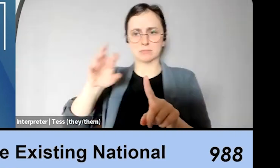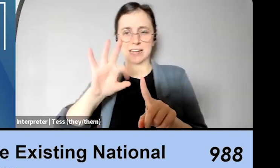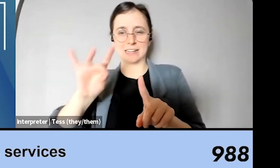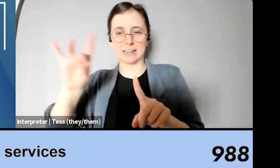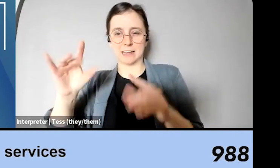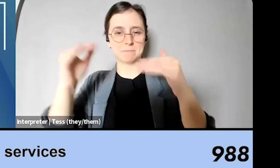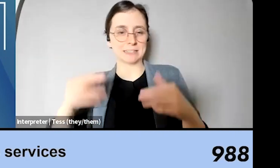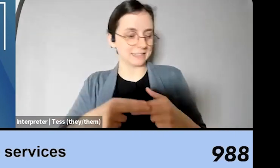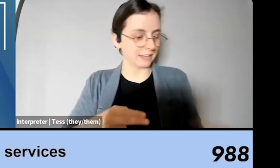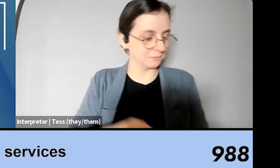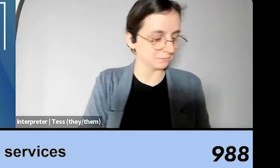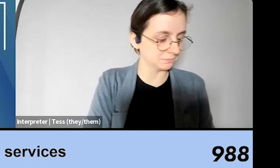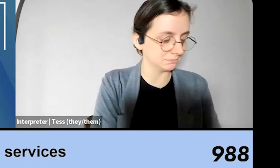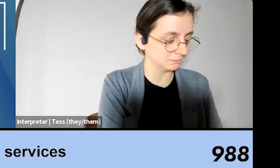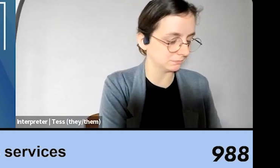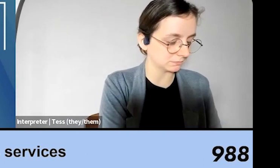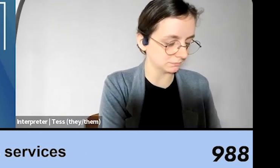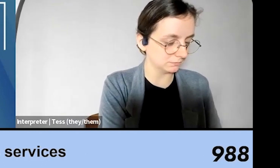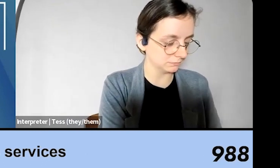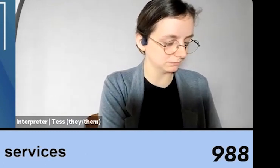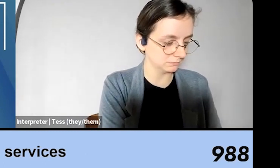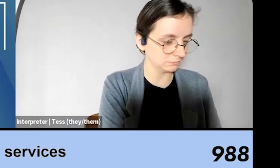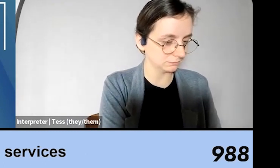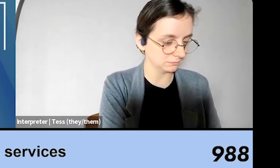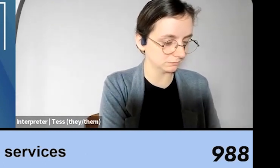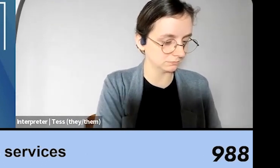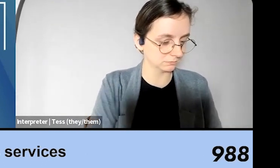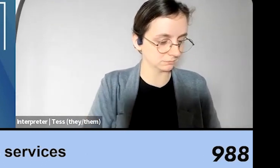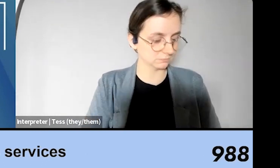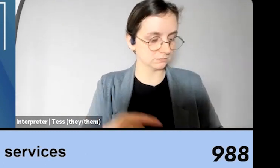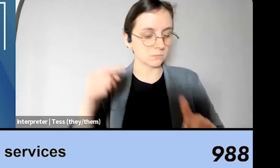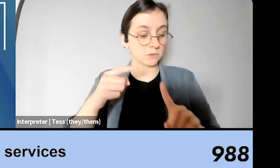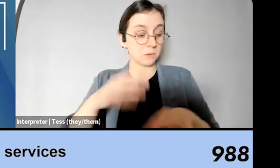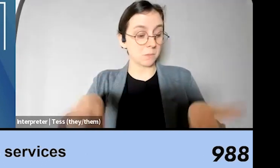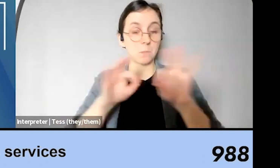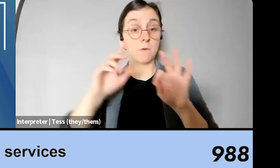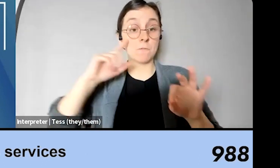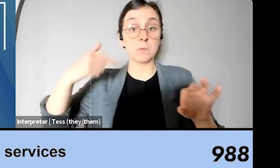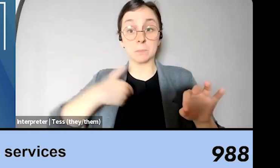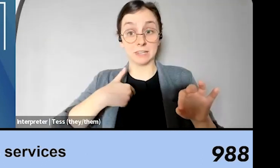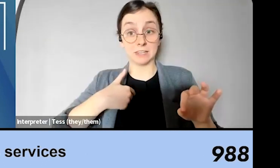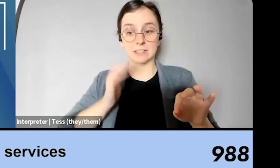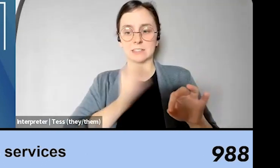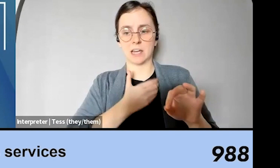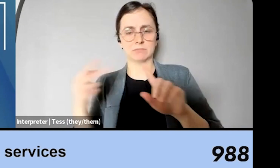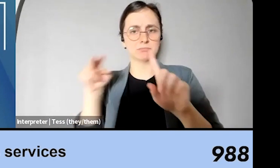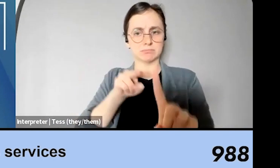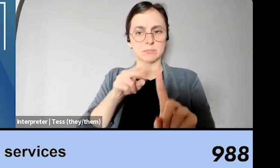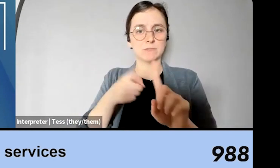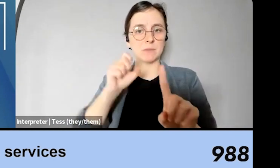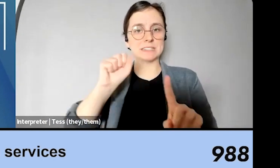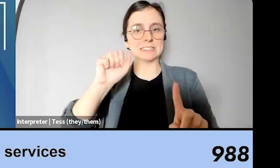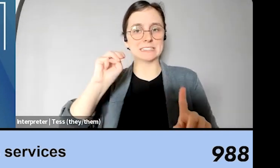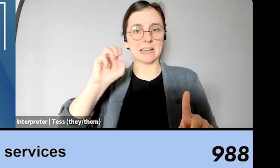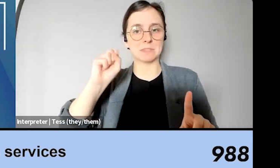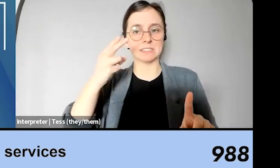slide. One of the things that's important for me in sort of laying some of the groundwork, or from our perspective at SAMHSA, is to have us